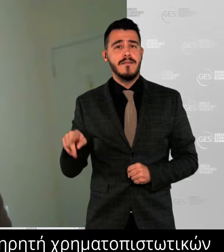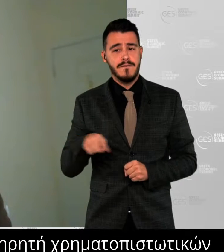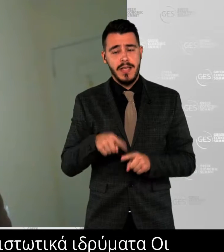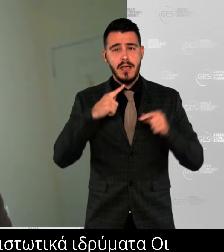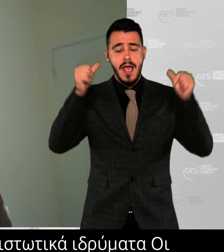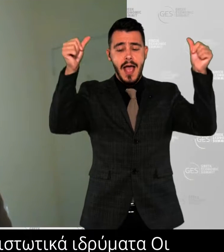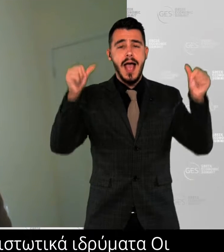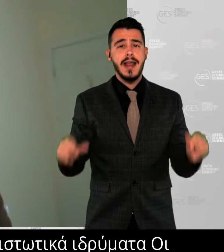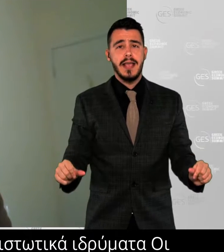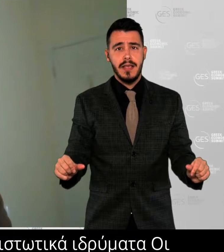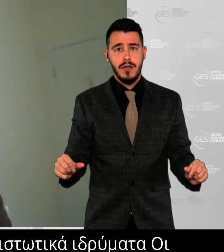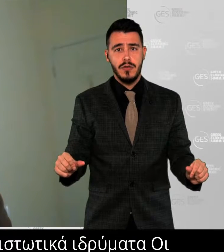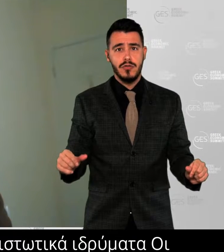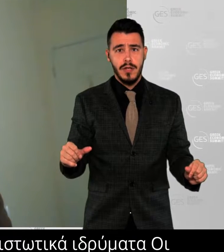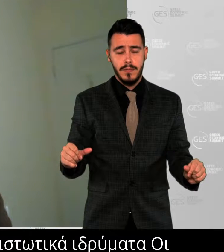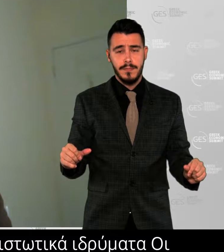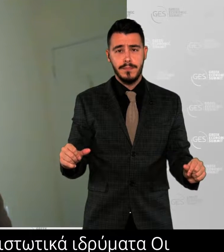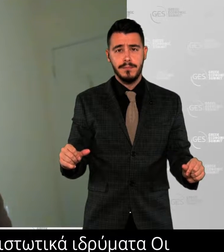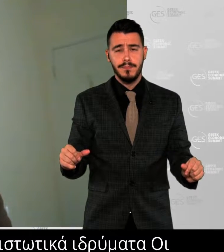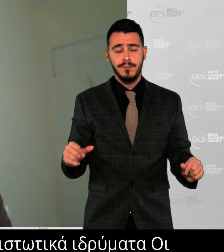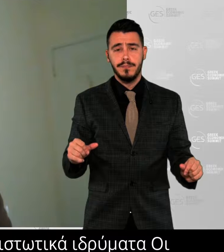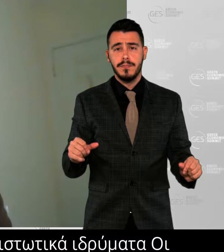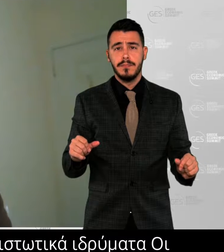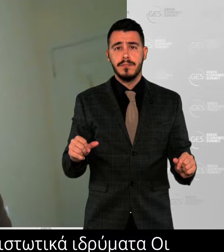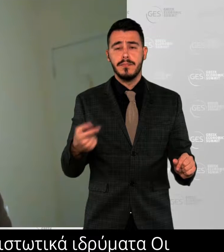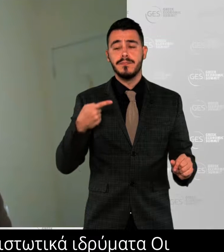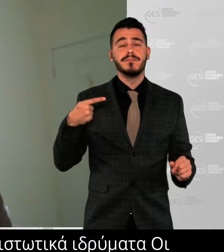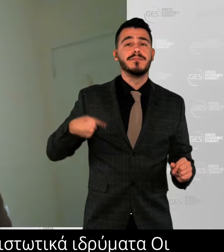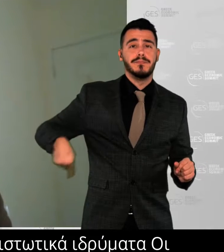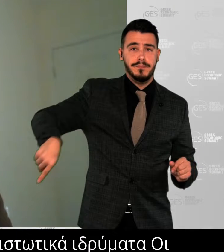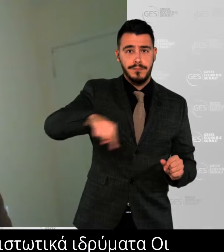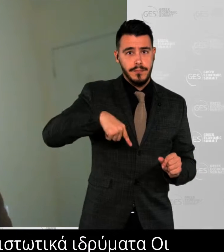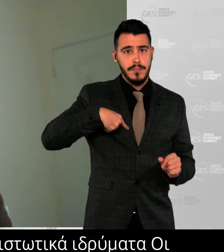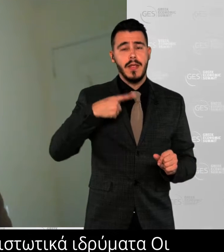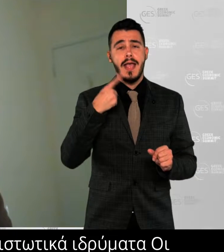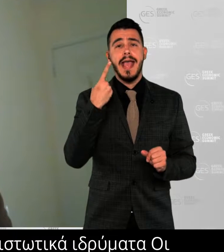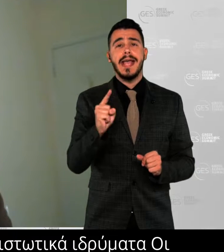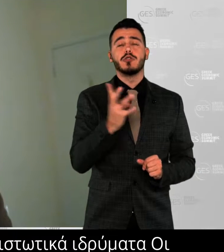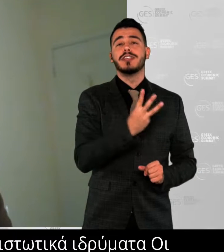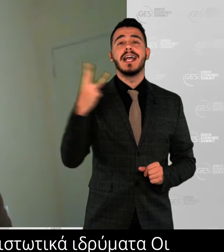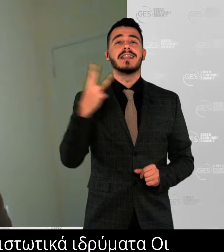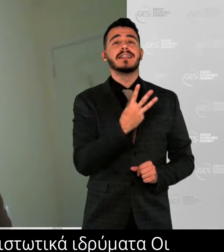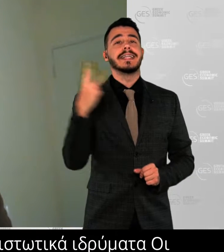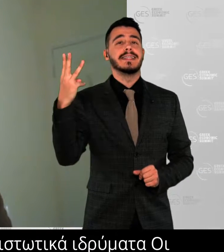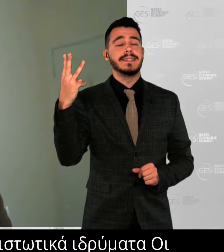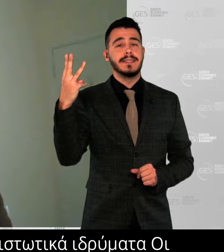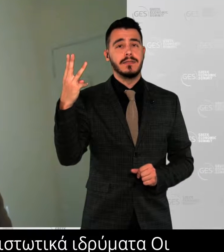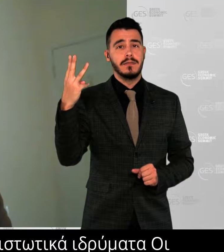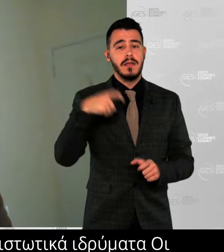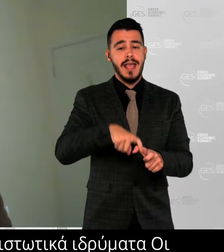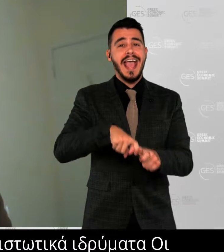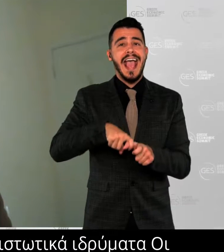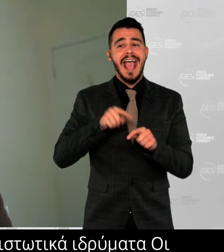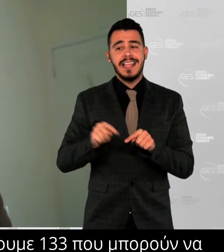130 trillion of capital to deploy towards net zero. And it's a lot of money. But the risk is that you